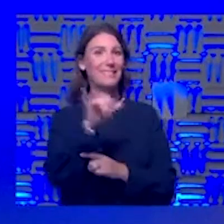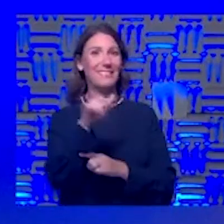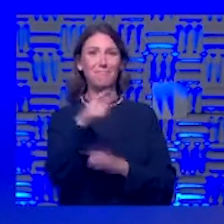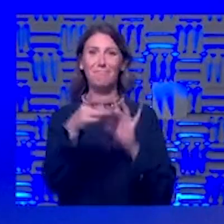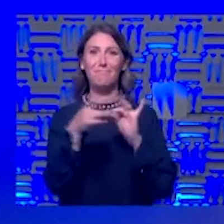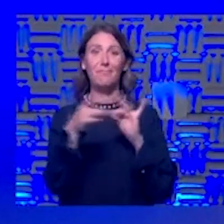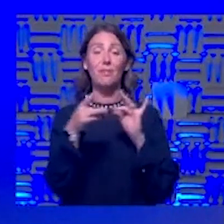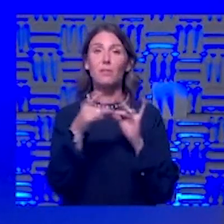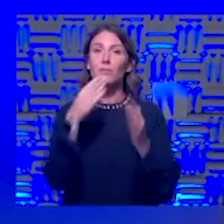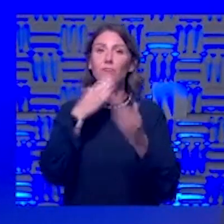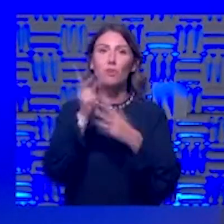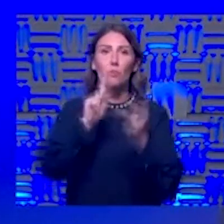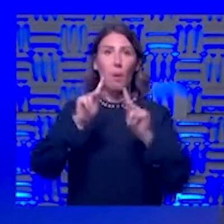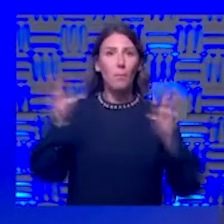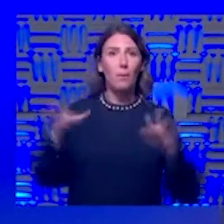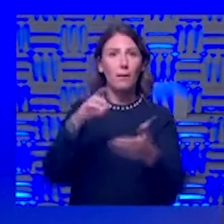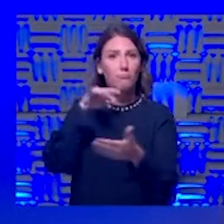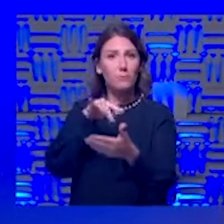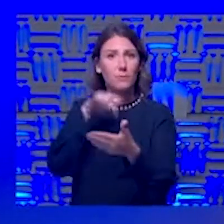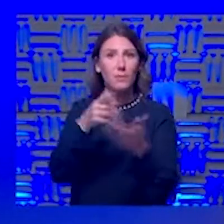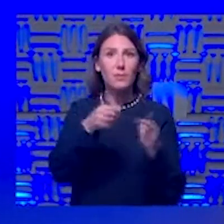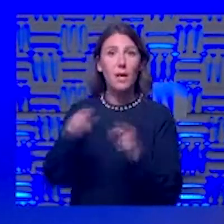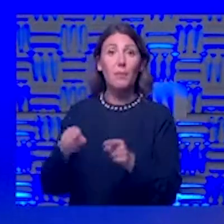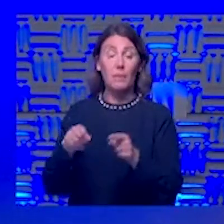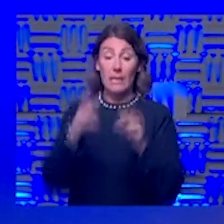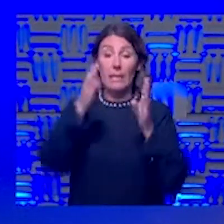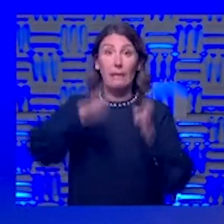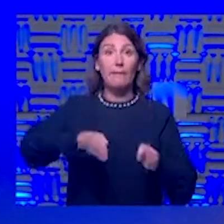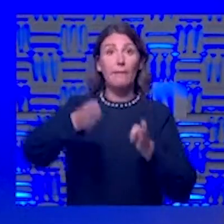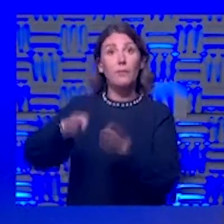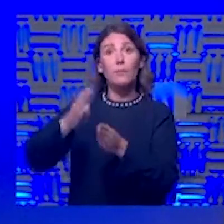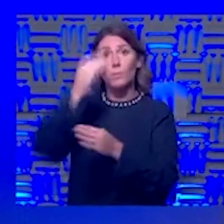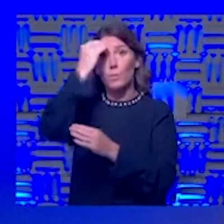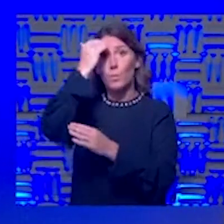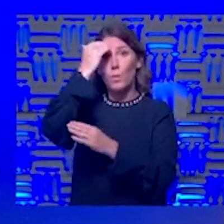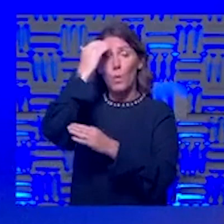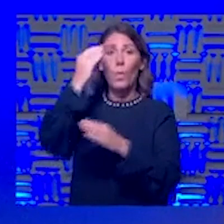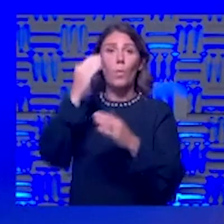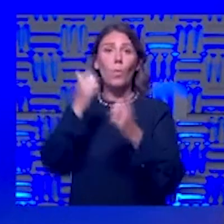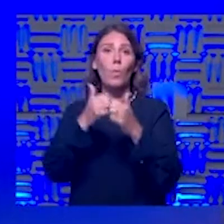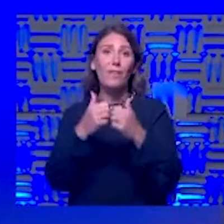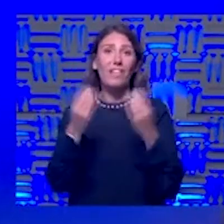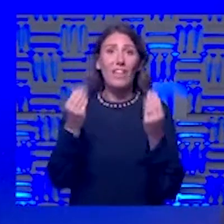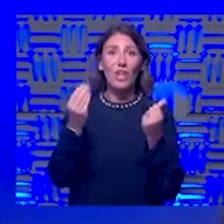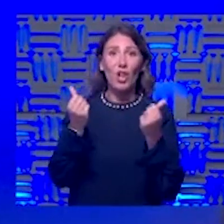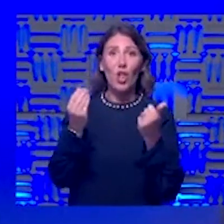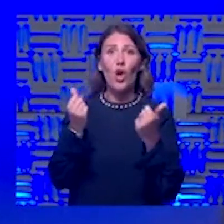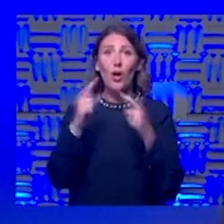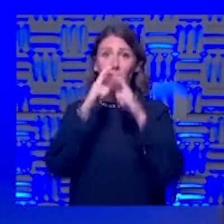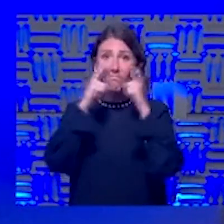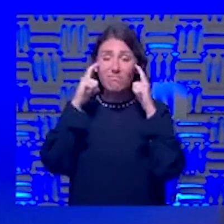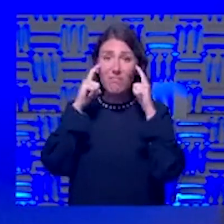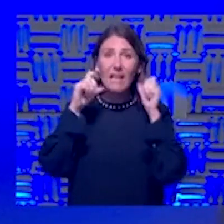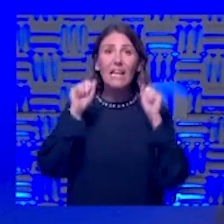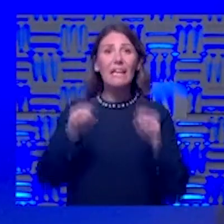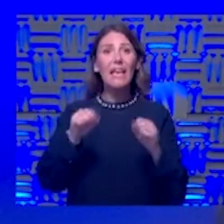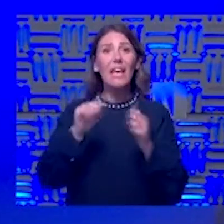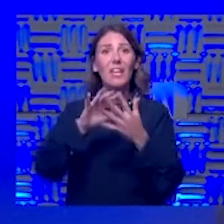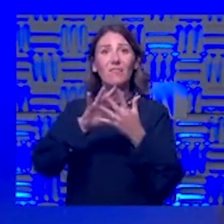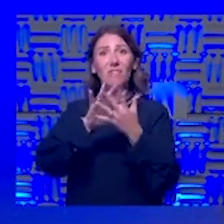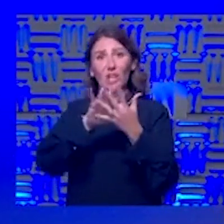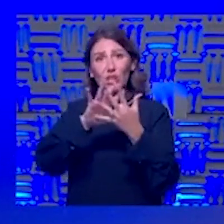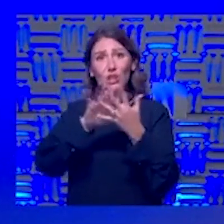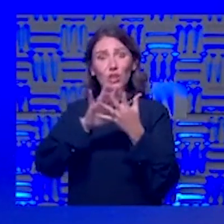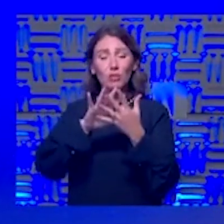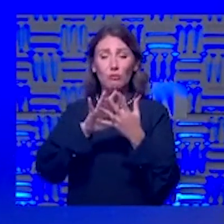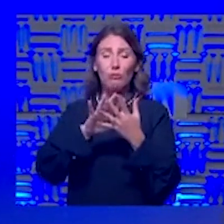about, there's good population studies. Individually, we also know that even cloth face masks can filter out and protect people